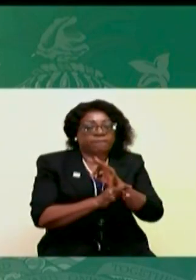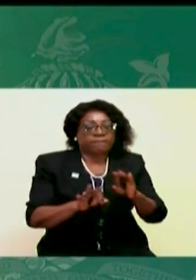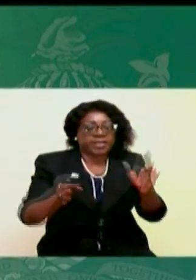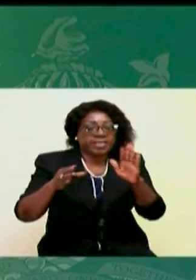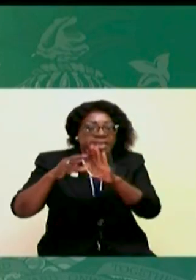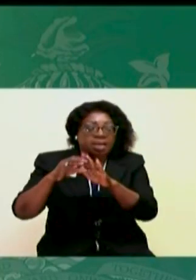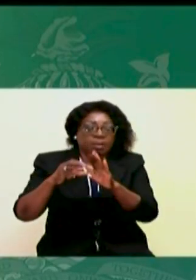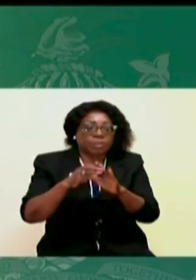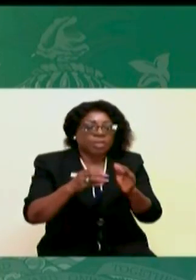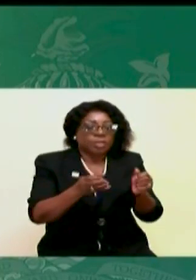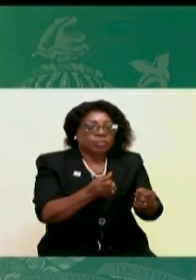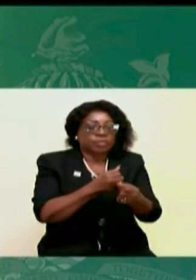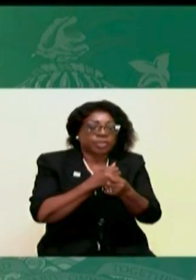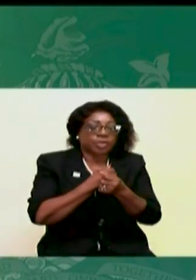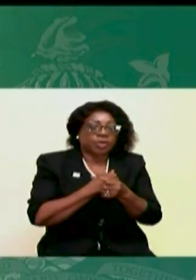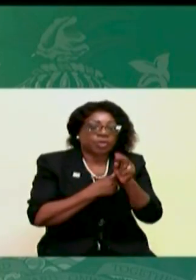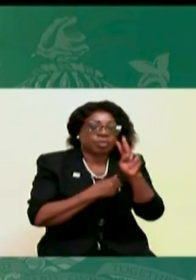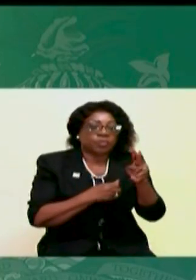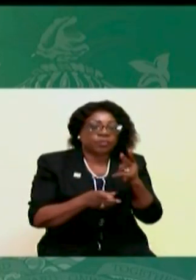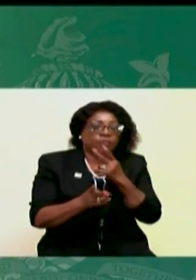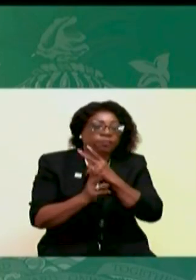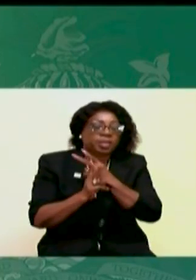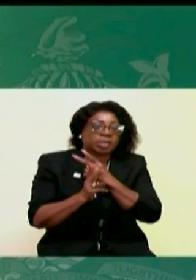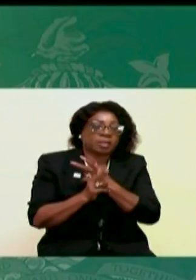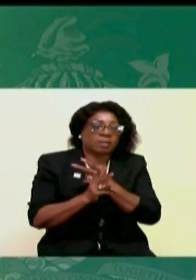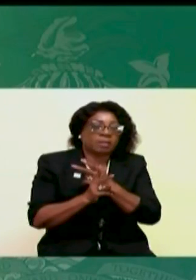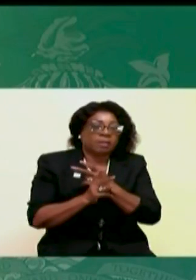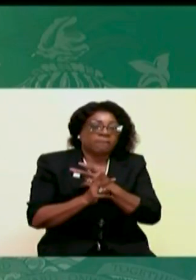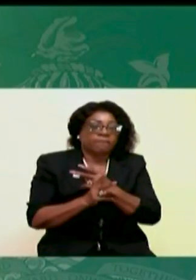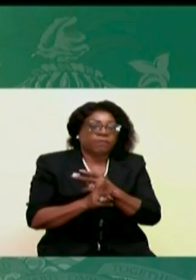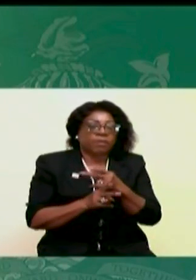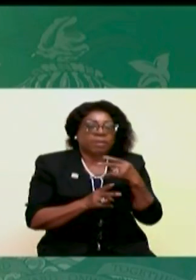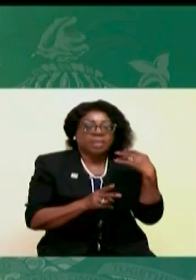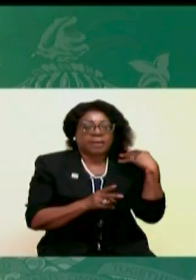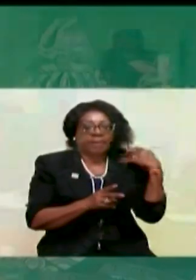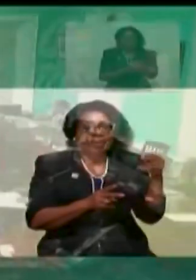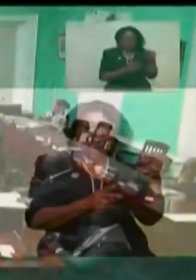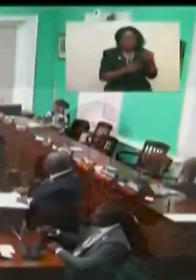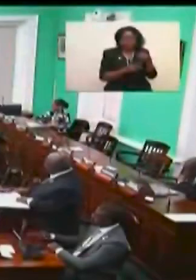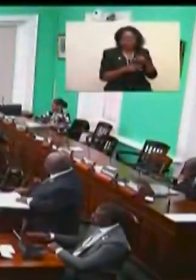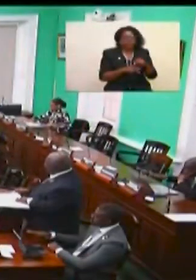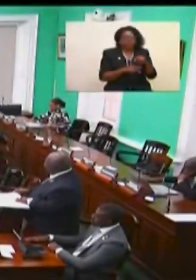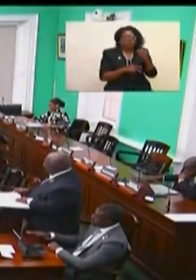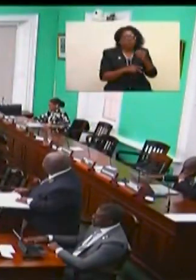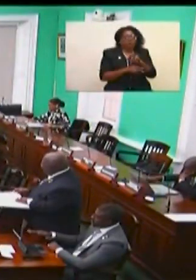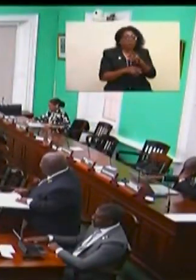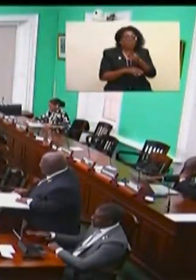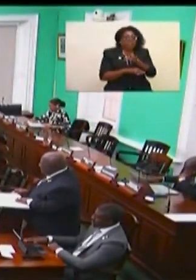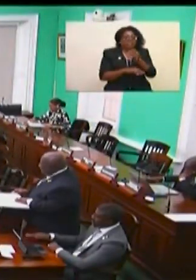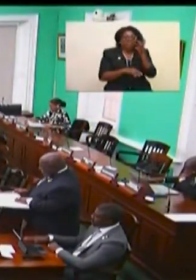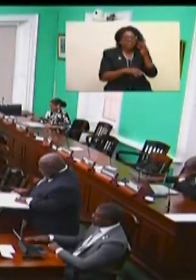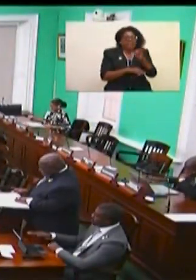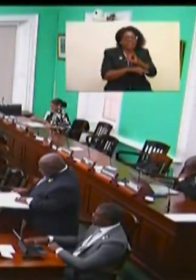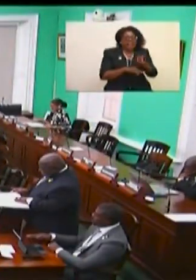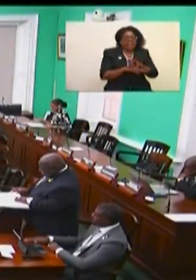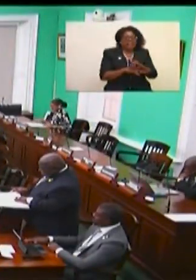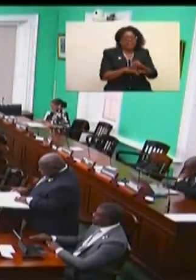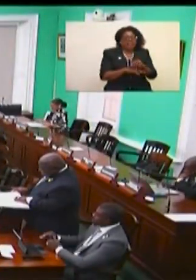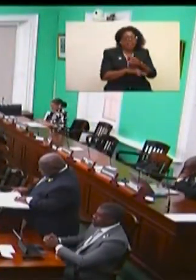secure two vehicles for the great member for Cat Island, Rumkey, and San Salvador also.